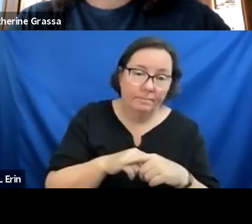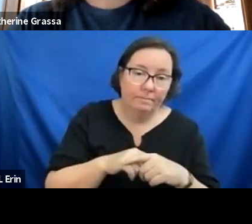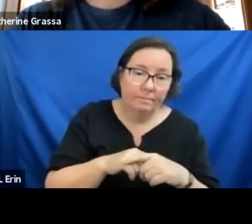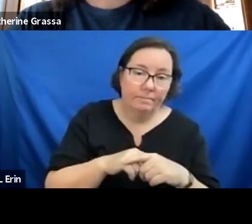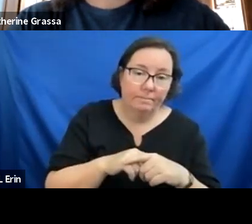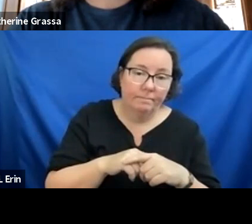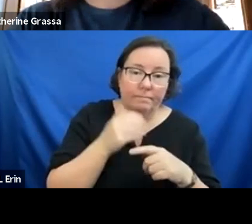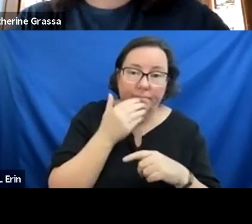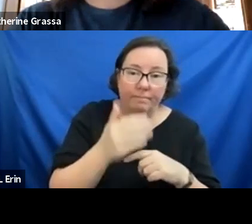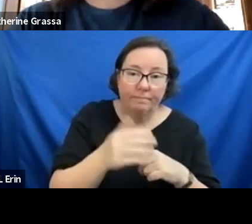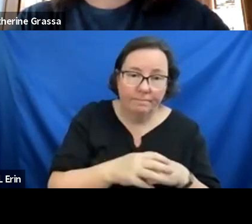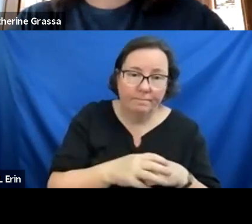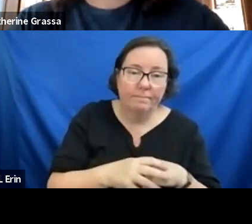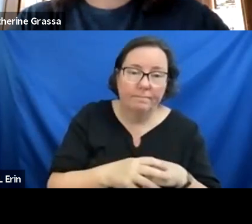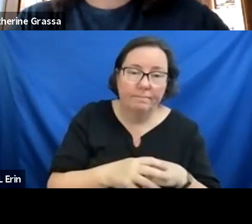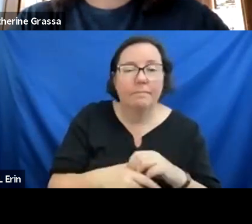Thank you.